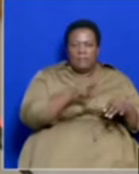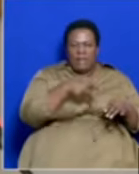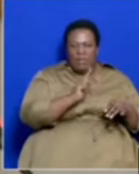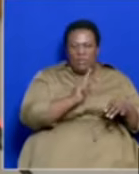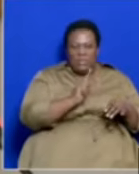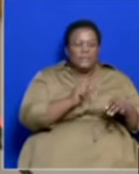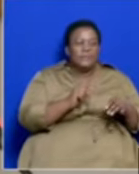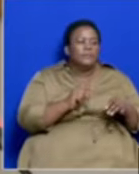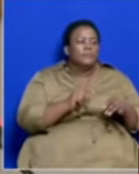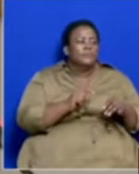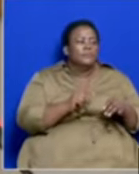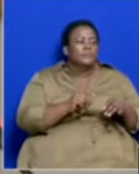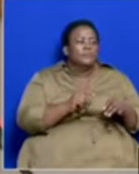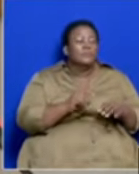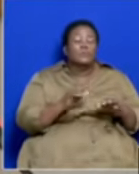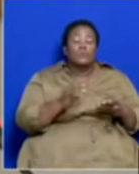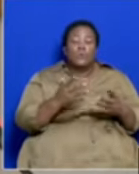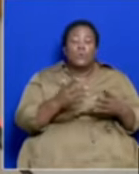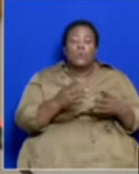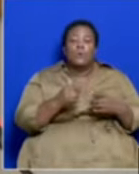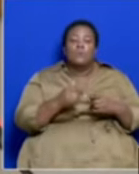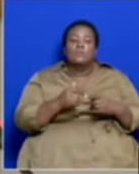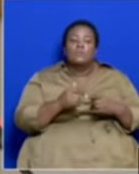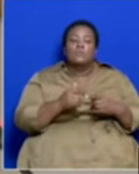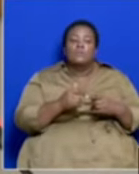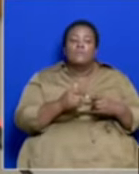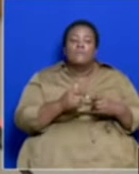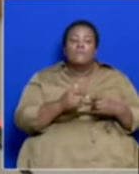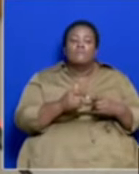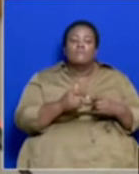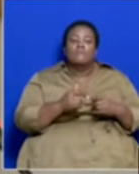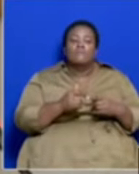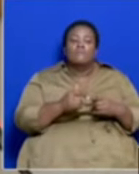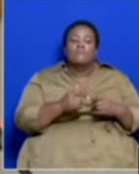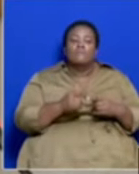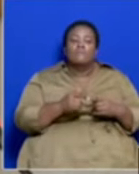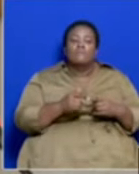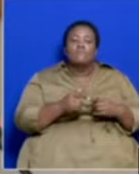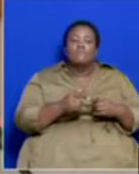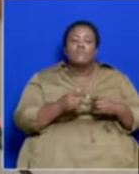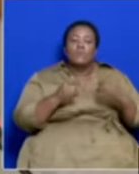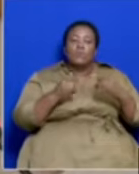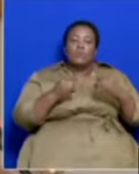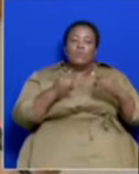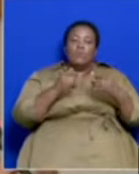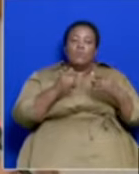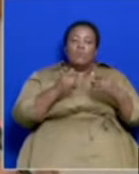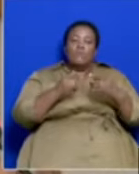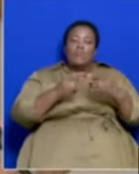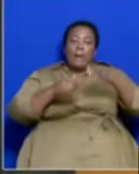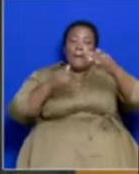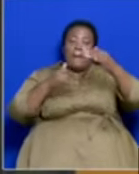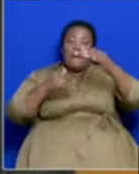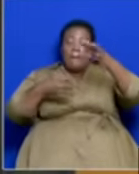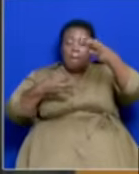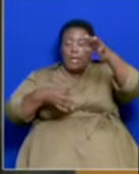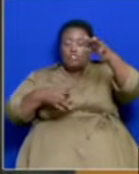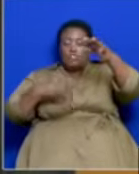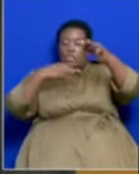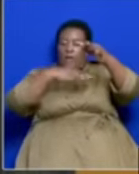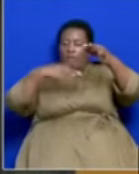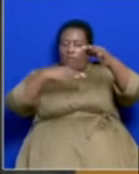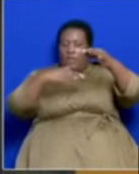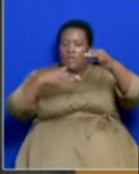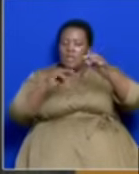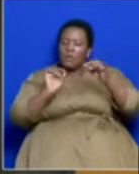about midway, or just slightly below midway of that page, there is a sentence,